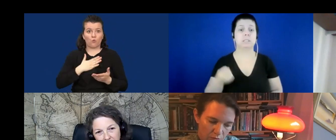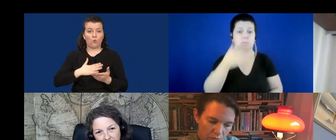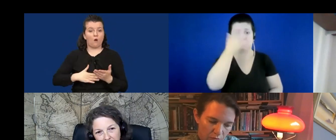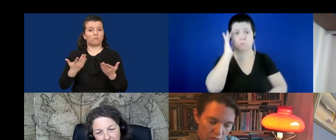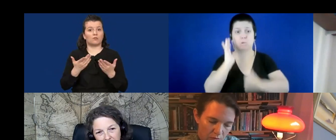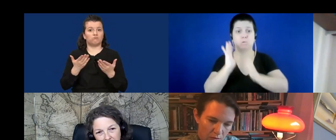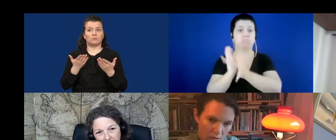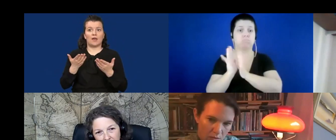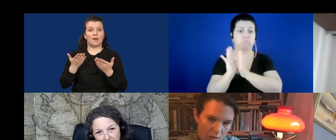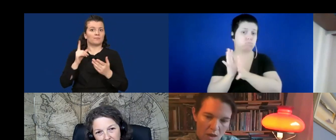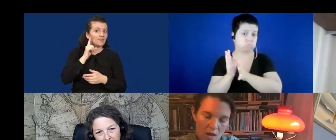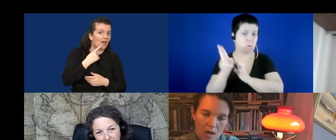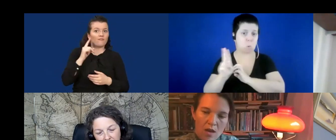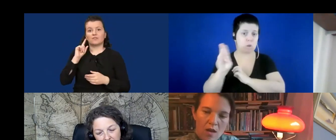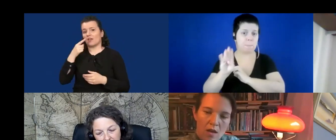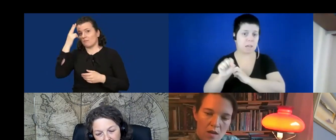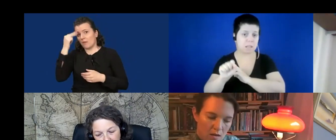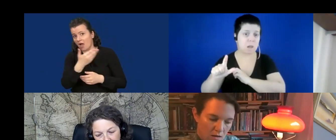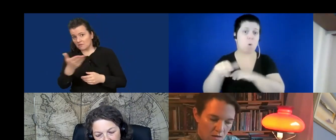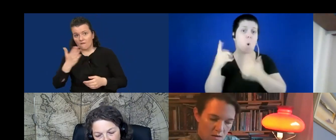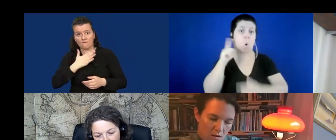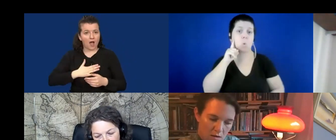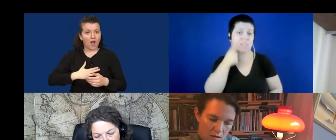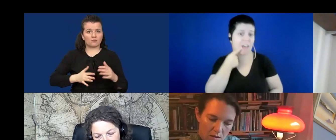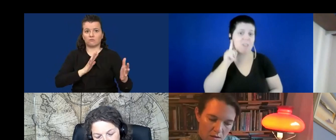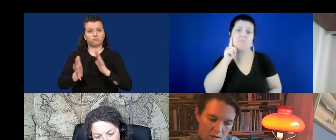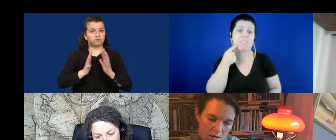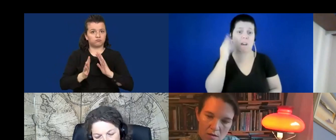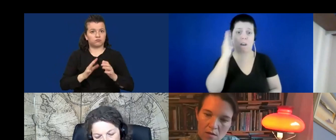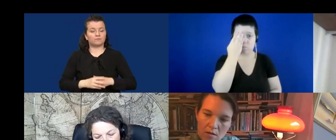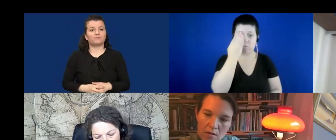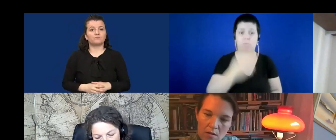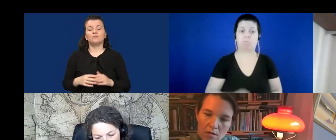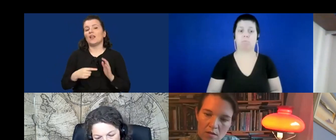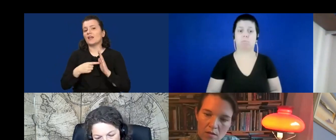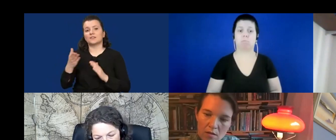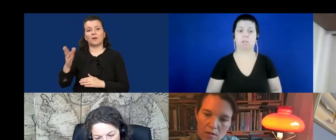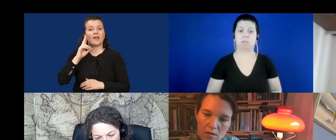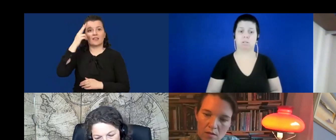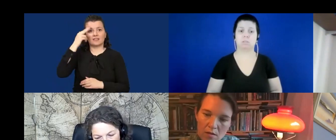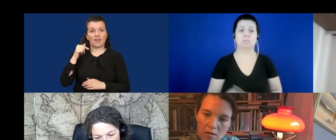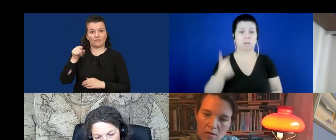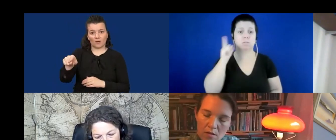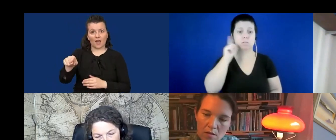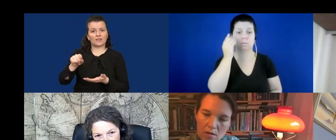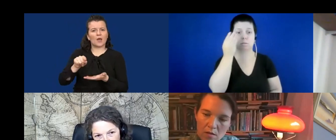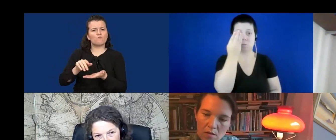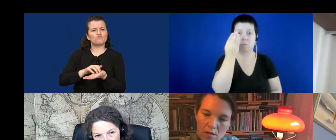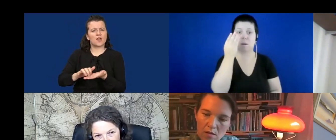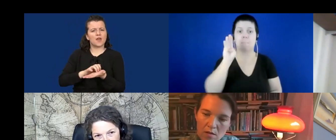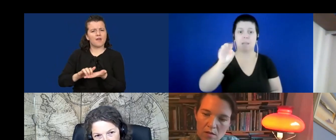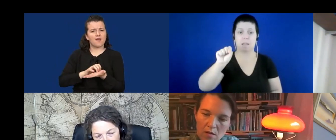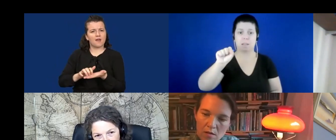and deaf-blind BSL users, if the deaf-blind BSL users can use Braille,